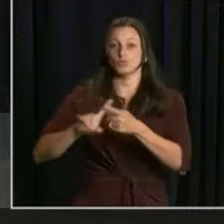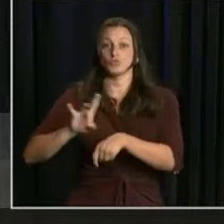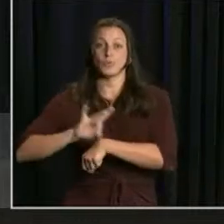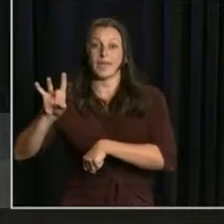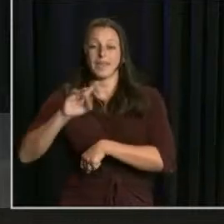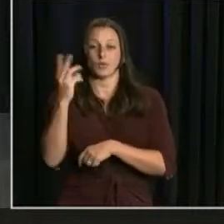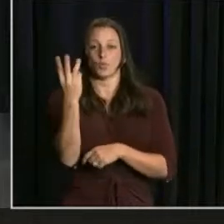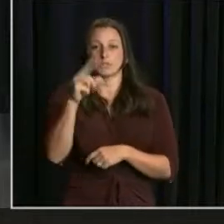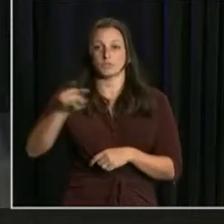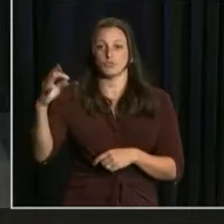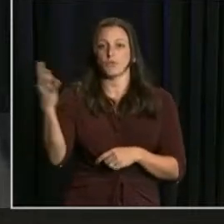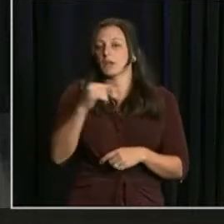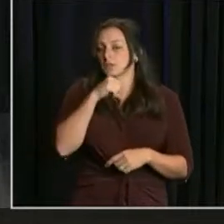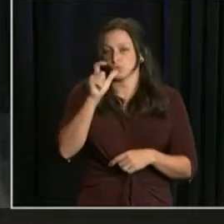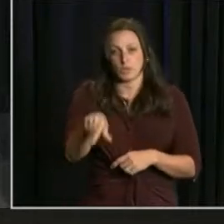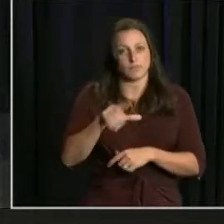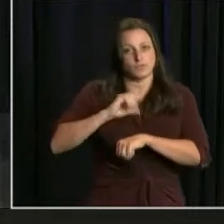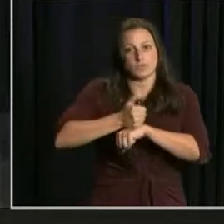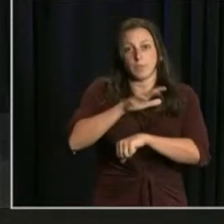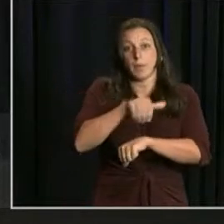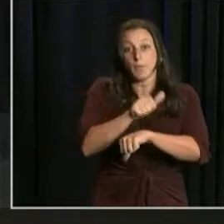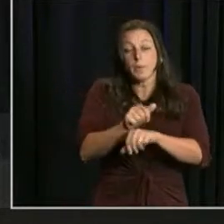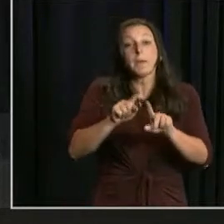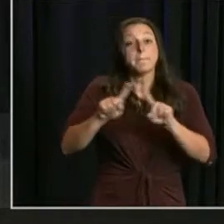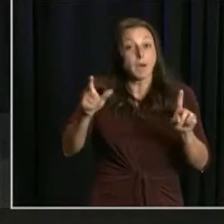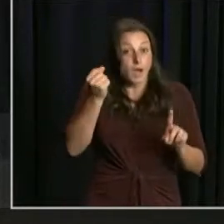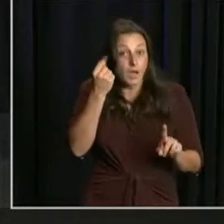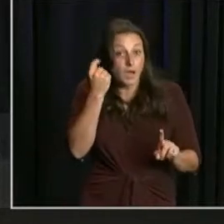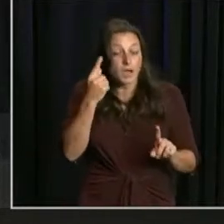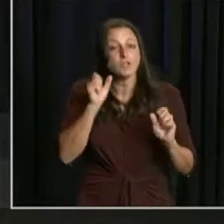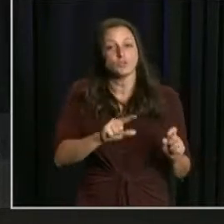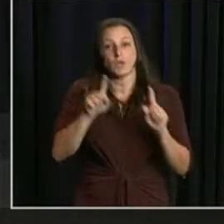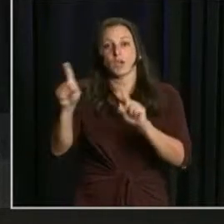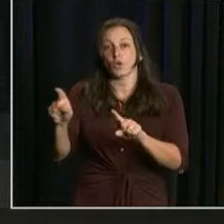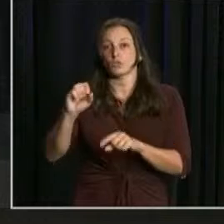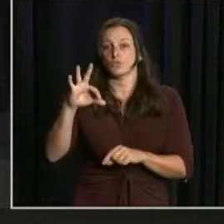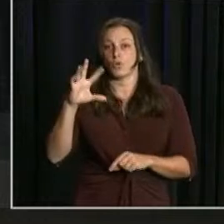Fridays. No appointment is needed. However, individuals can also visit